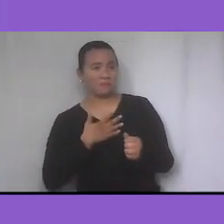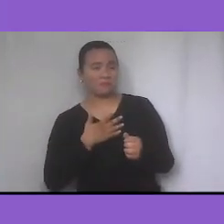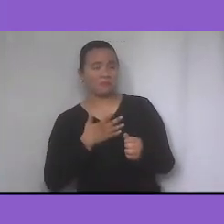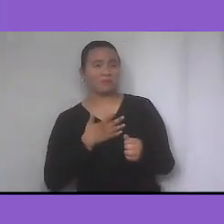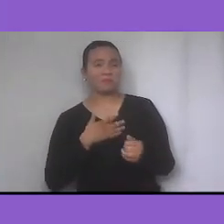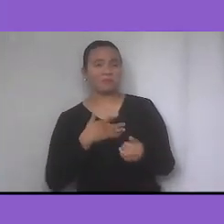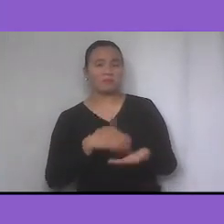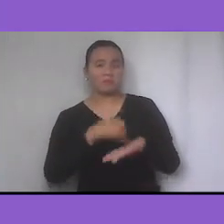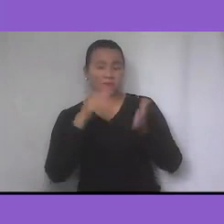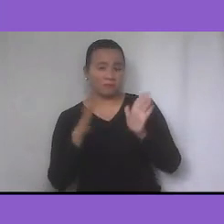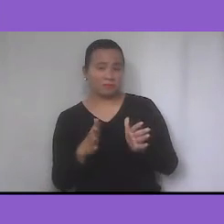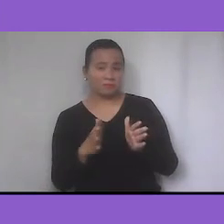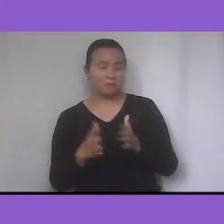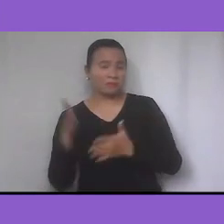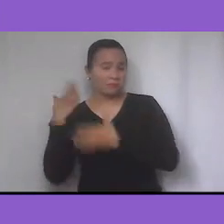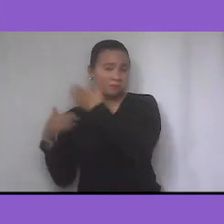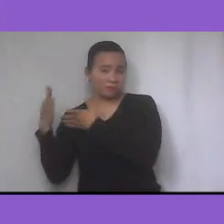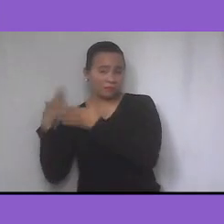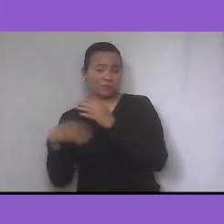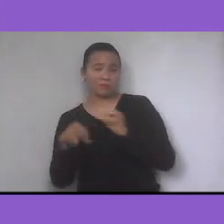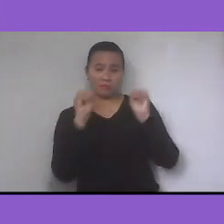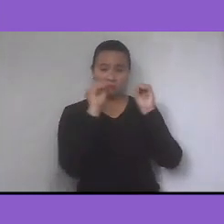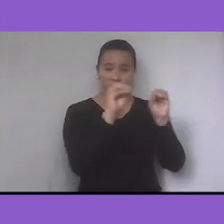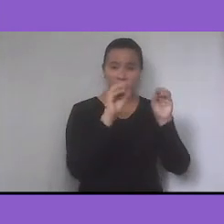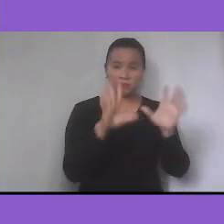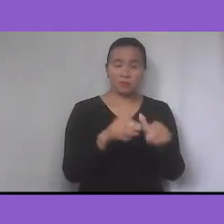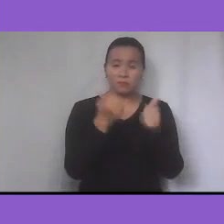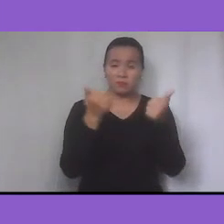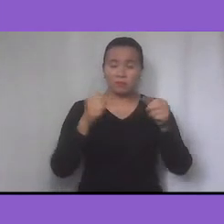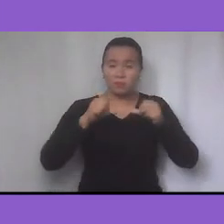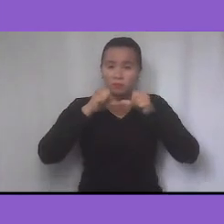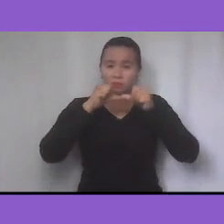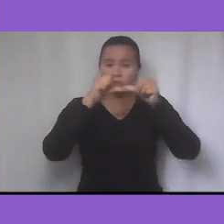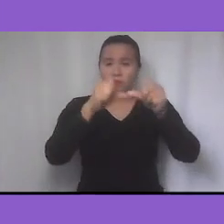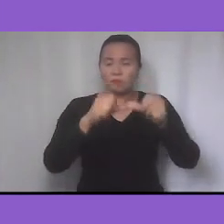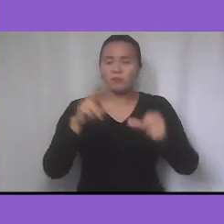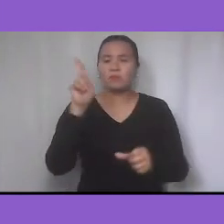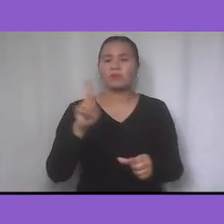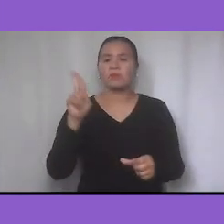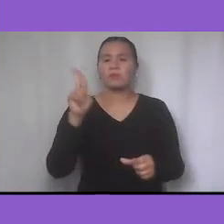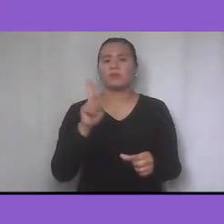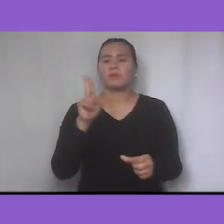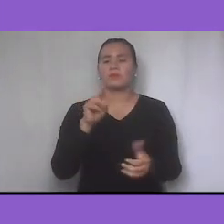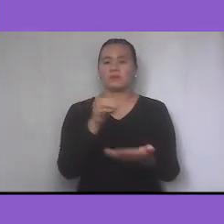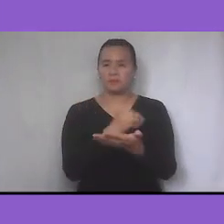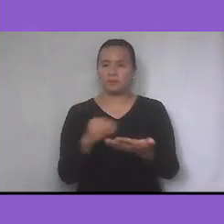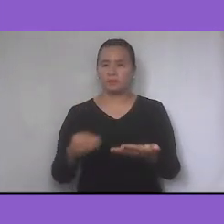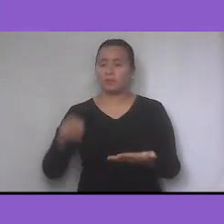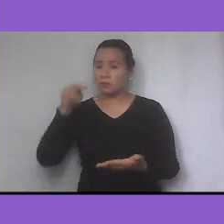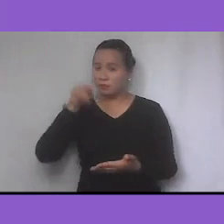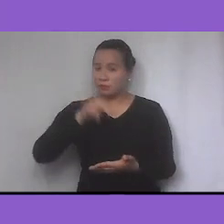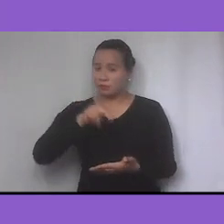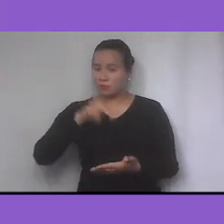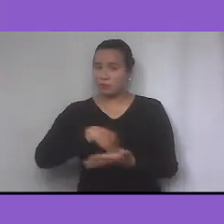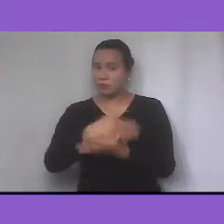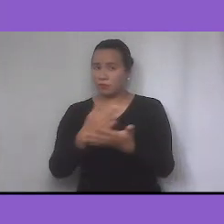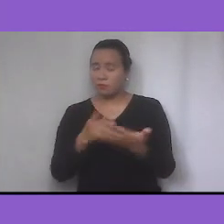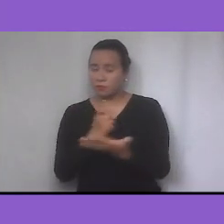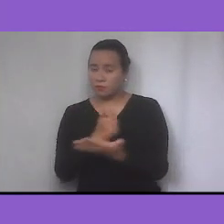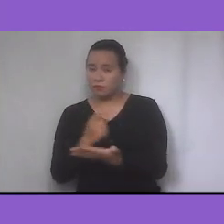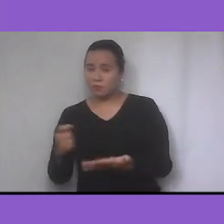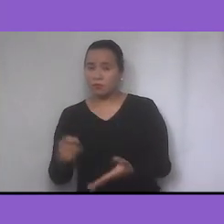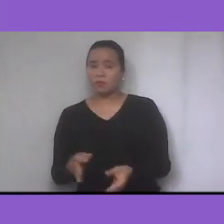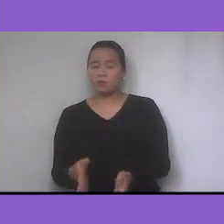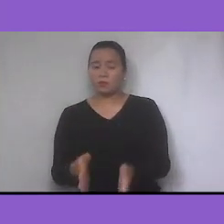to persuade using writing. And we made something that focused on bullying. Nakagawa siya